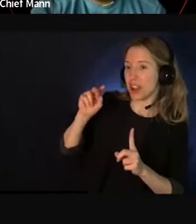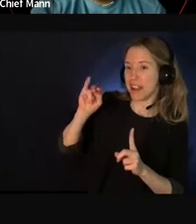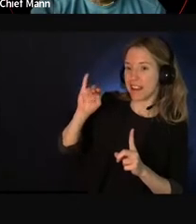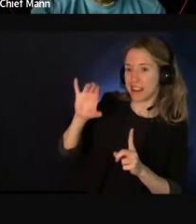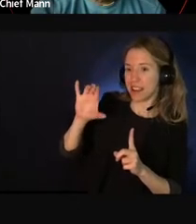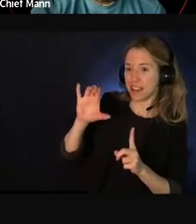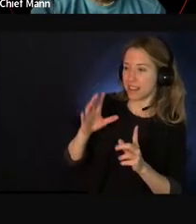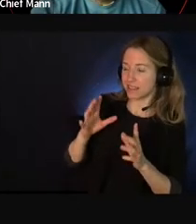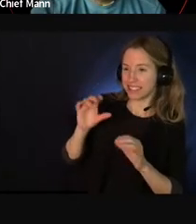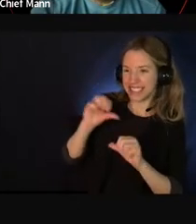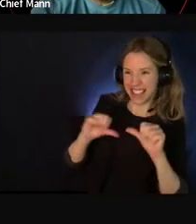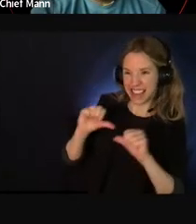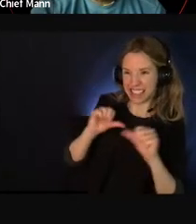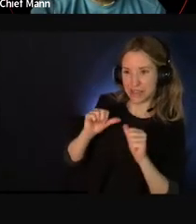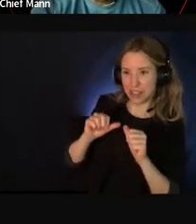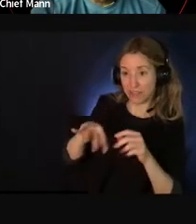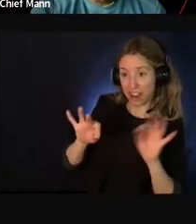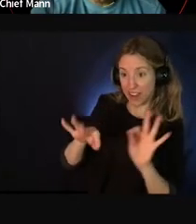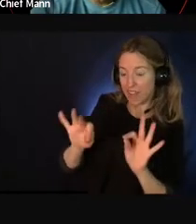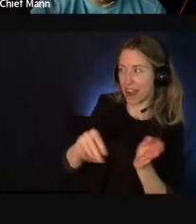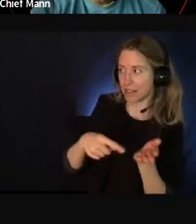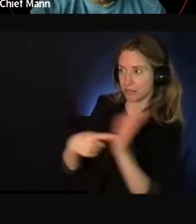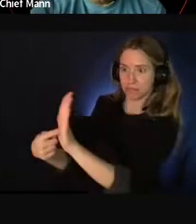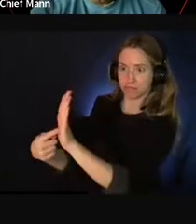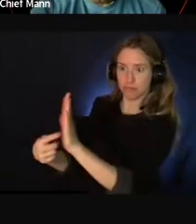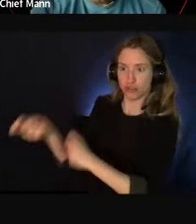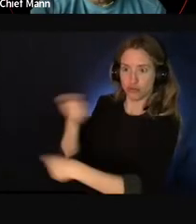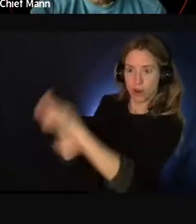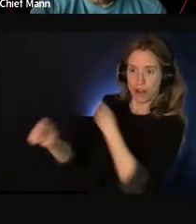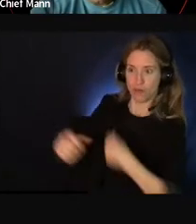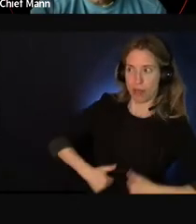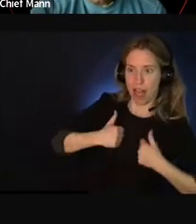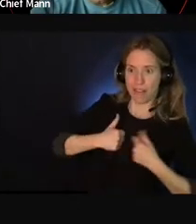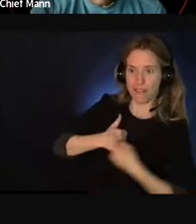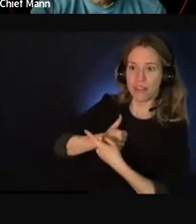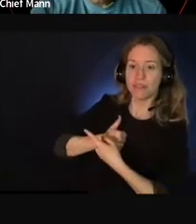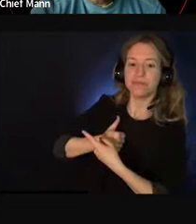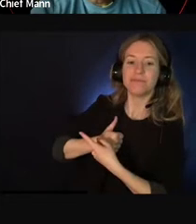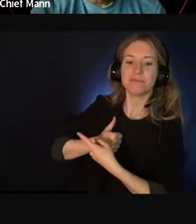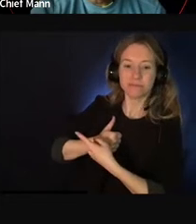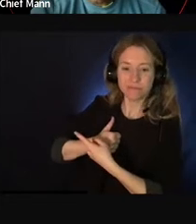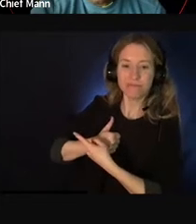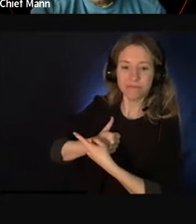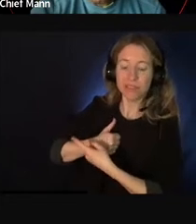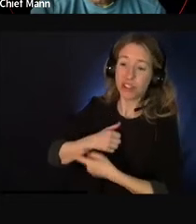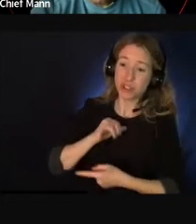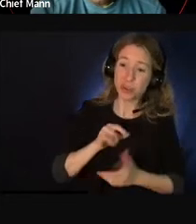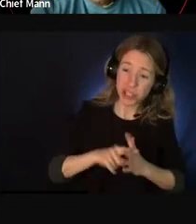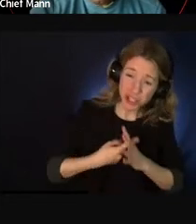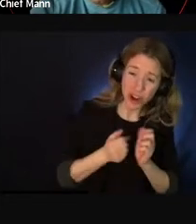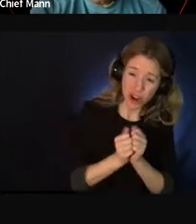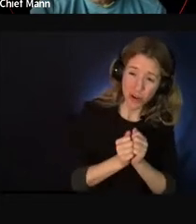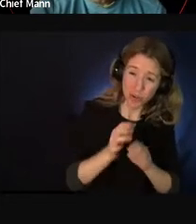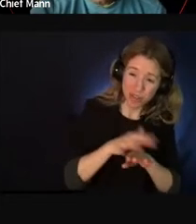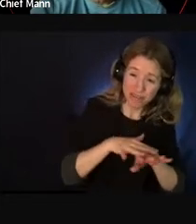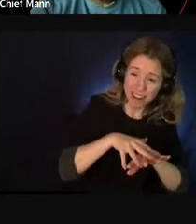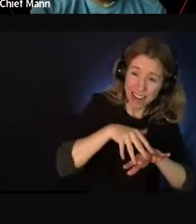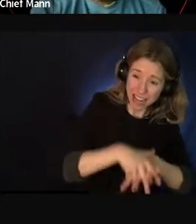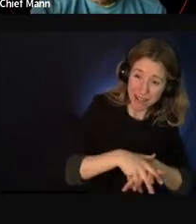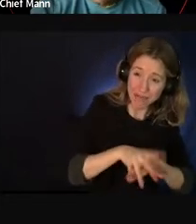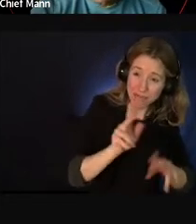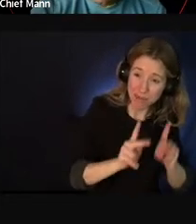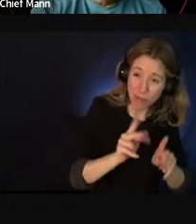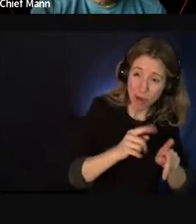founded on the Ramapo Munsee people, the original people, inhabitants of this land, was in